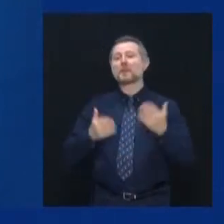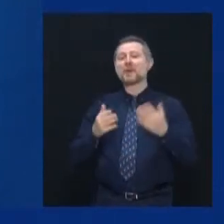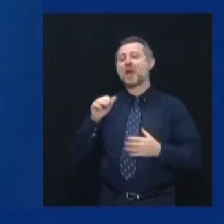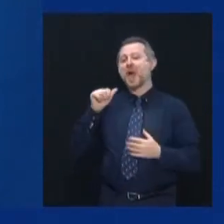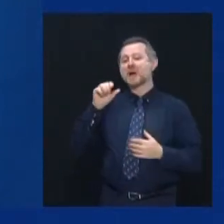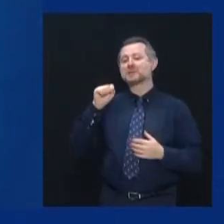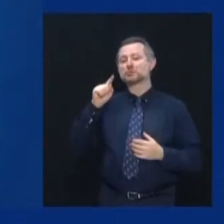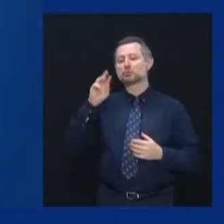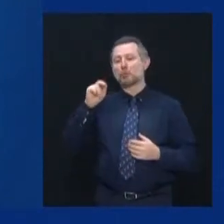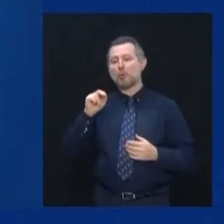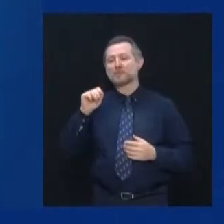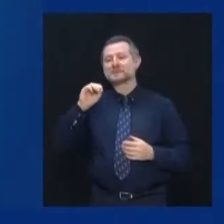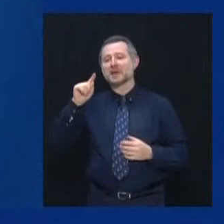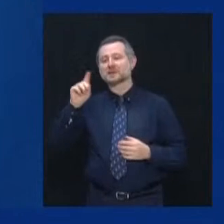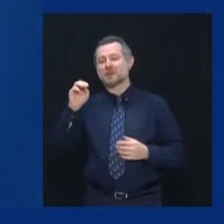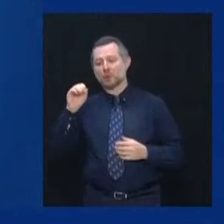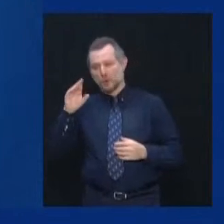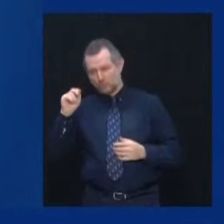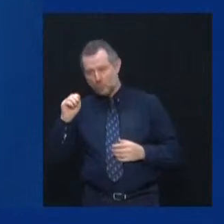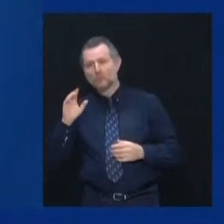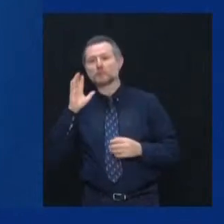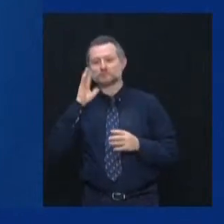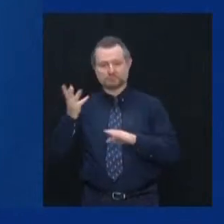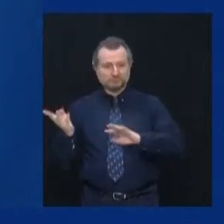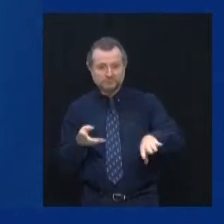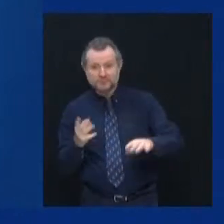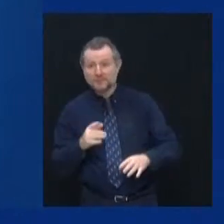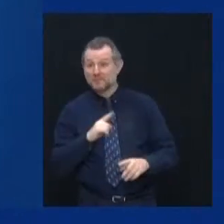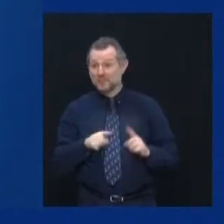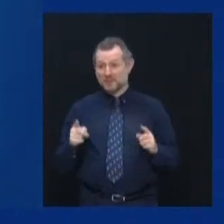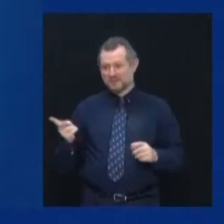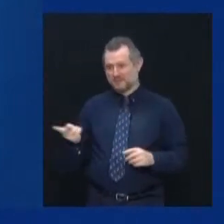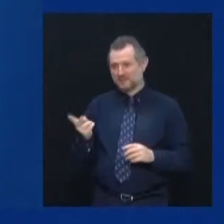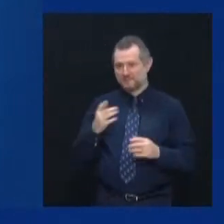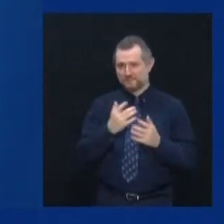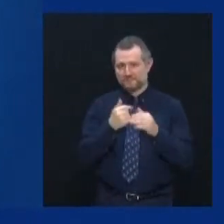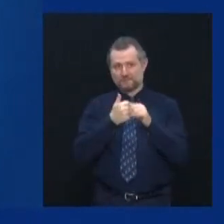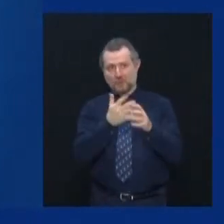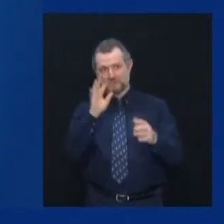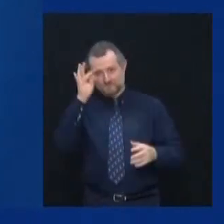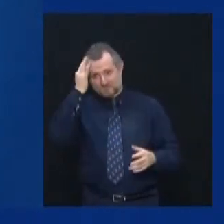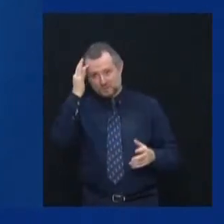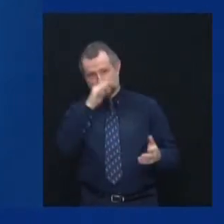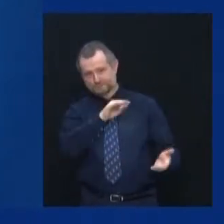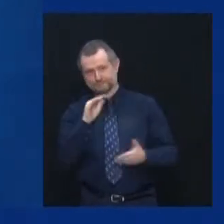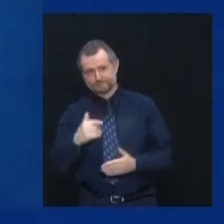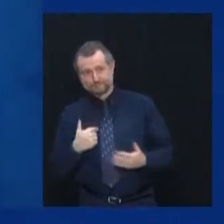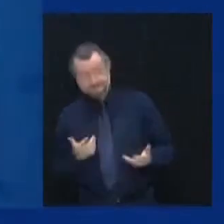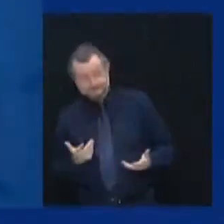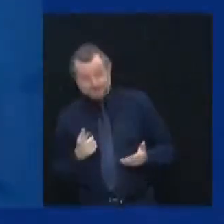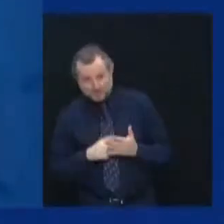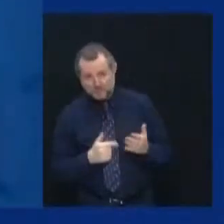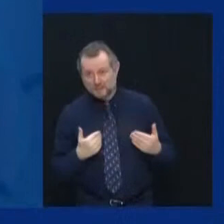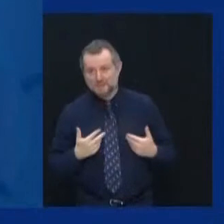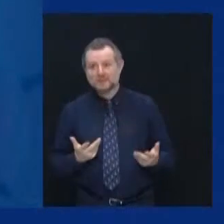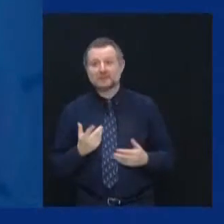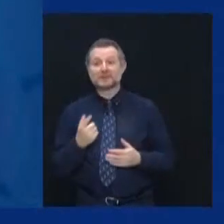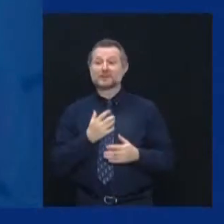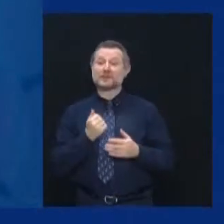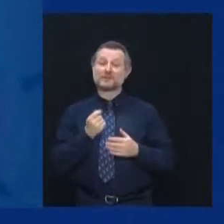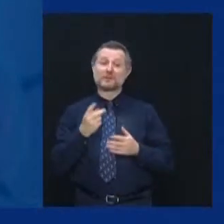But we can only distribute what we receive. And 14 weeks is a long